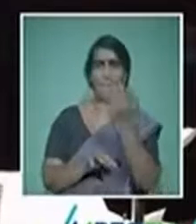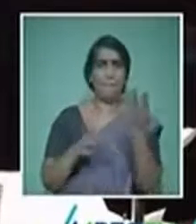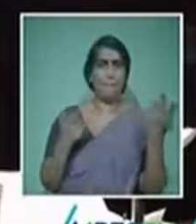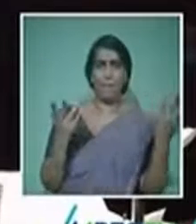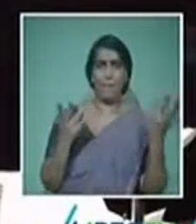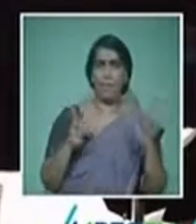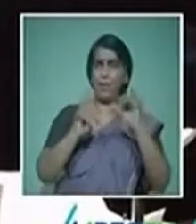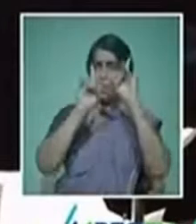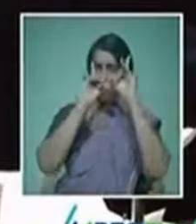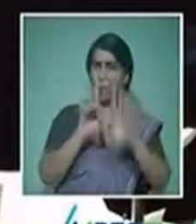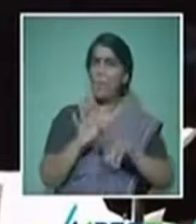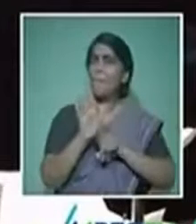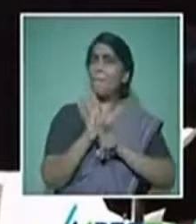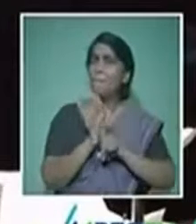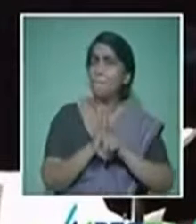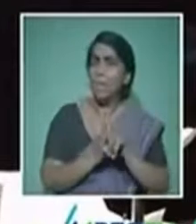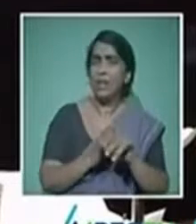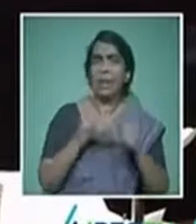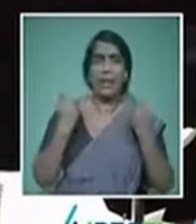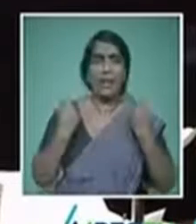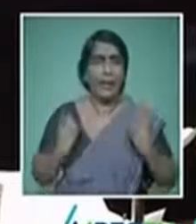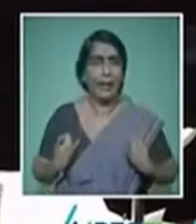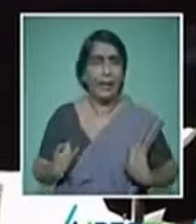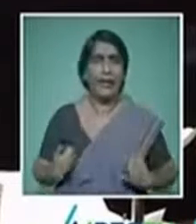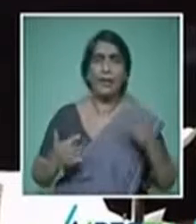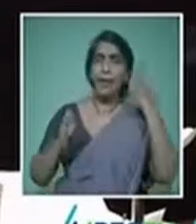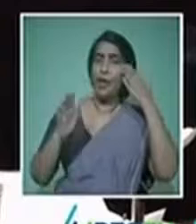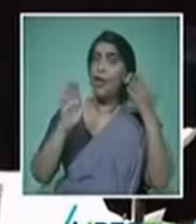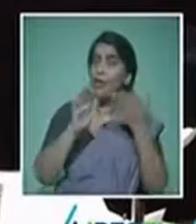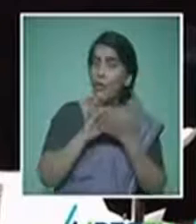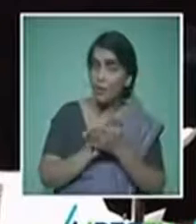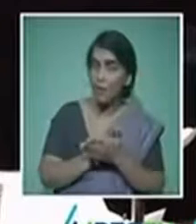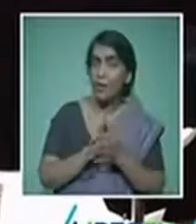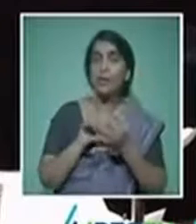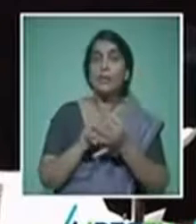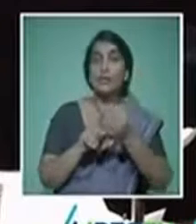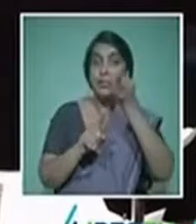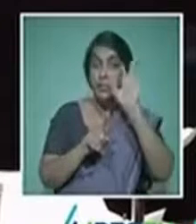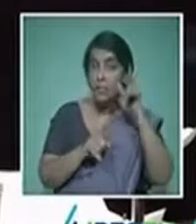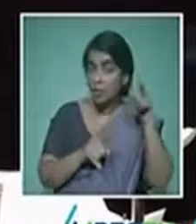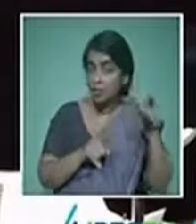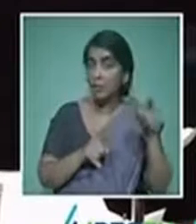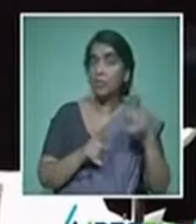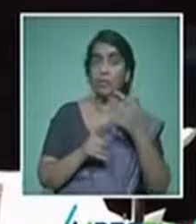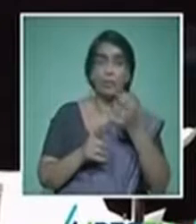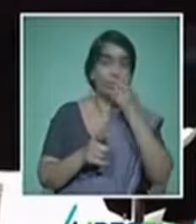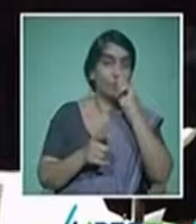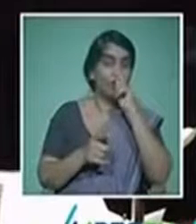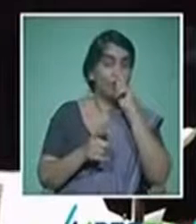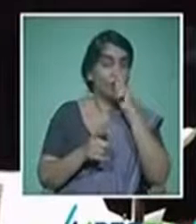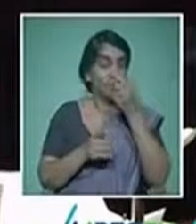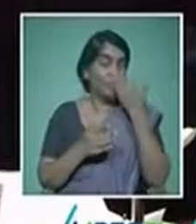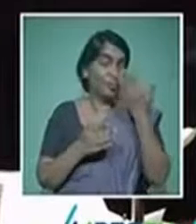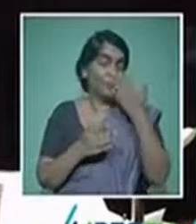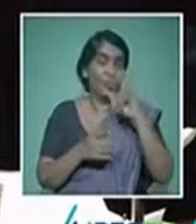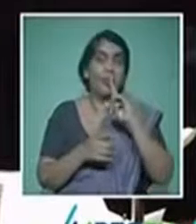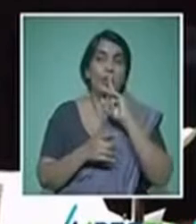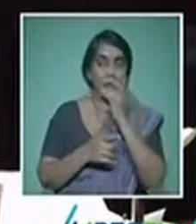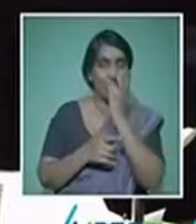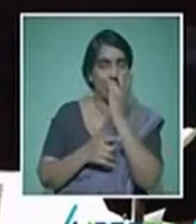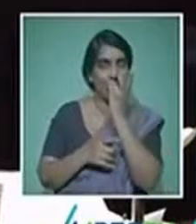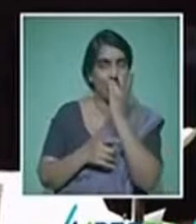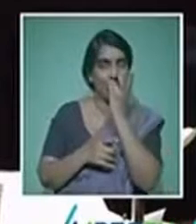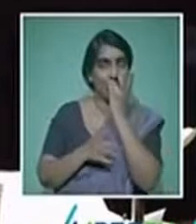just over 1,000 billion rupees, how come the government is targeting thrice that amount?